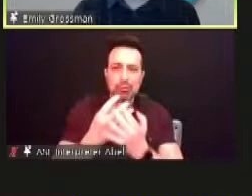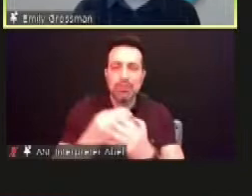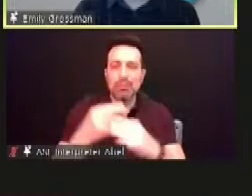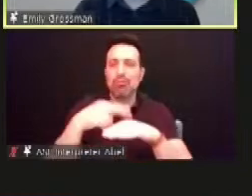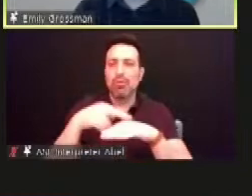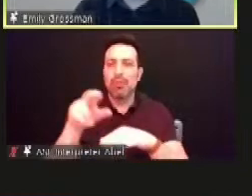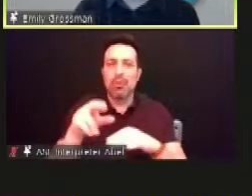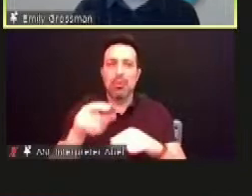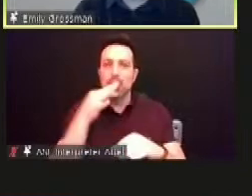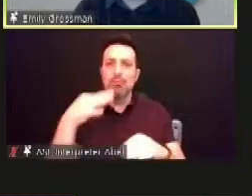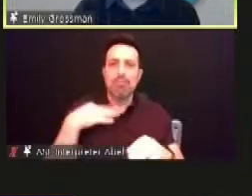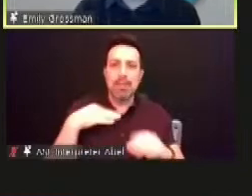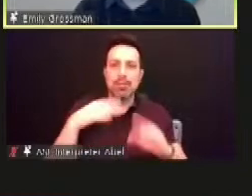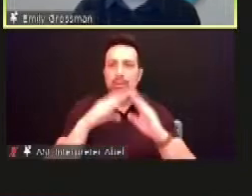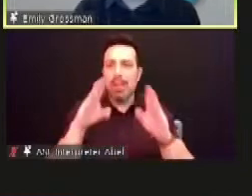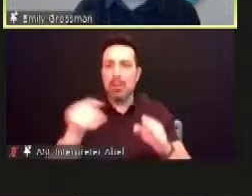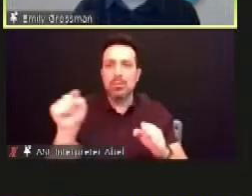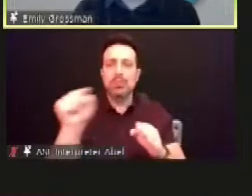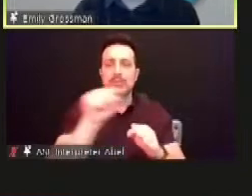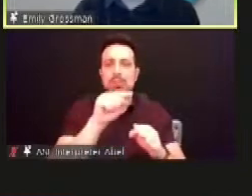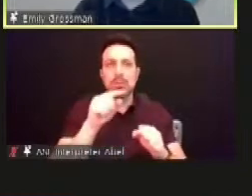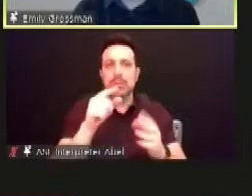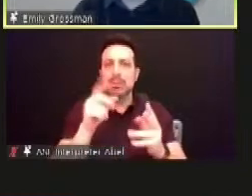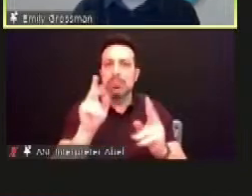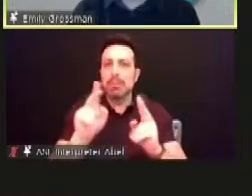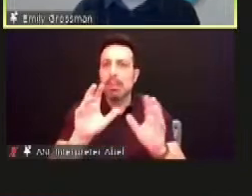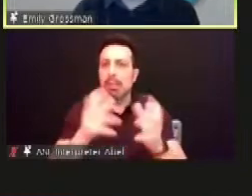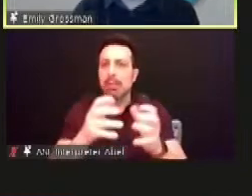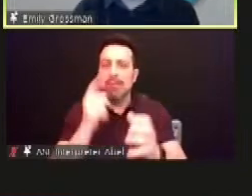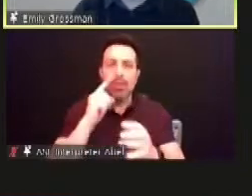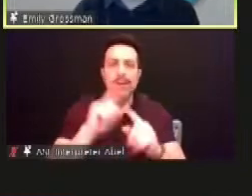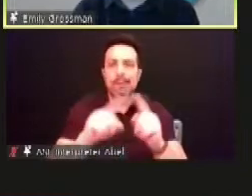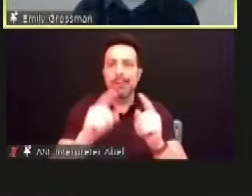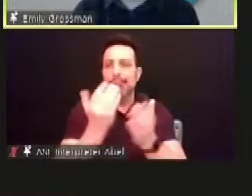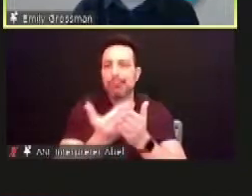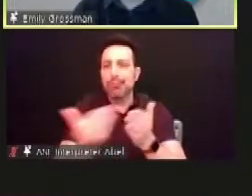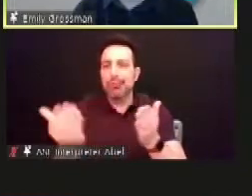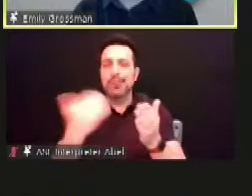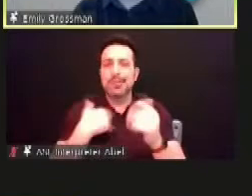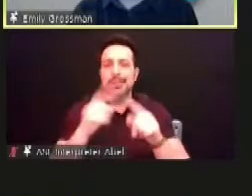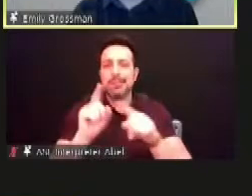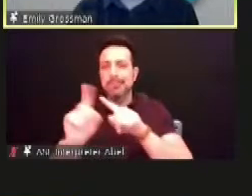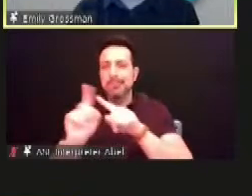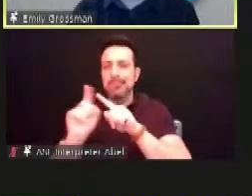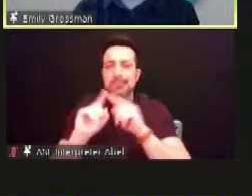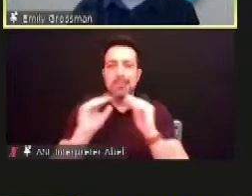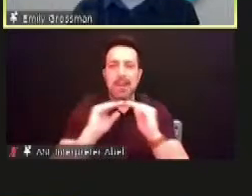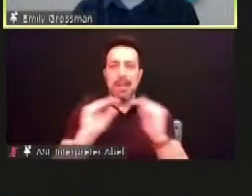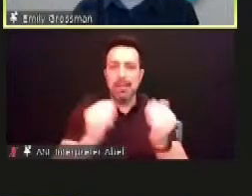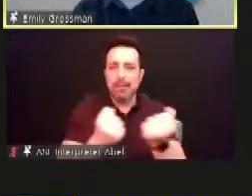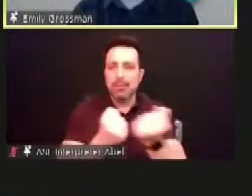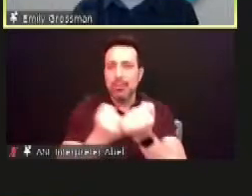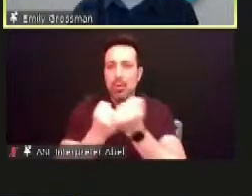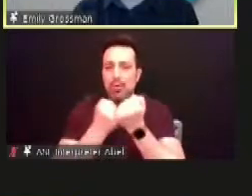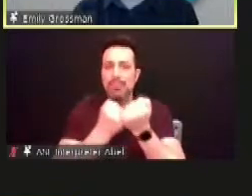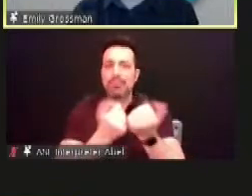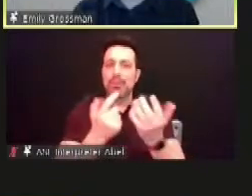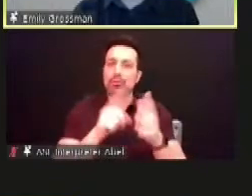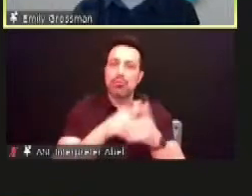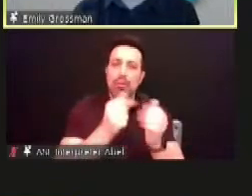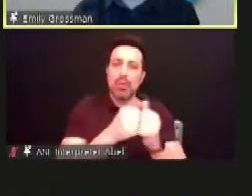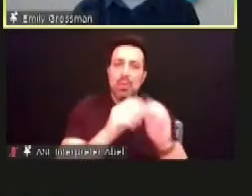eligible households to a variety of housing resources with varying levels of support So starting with